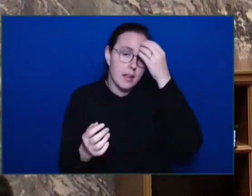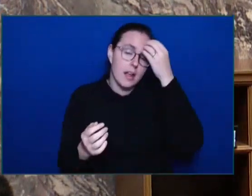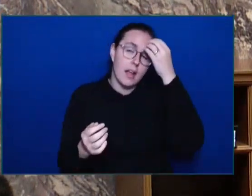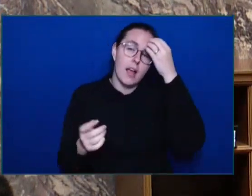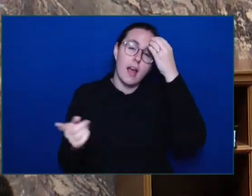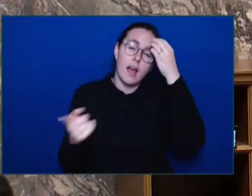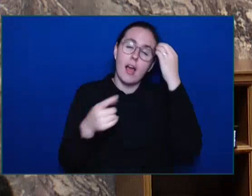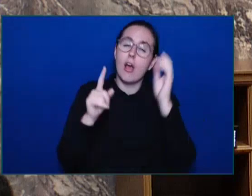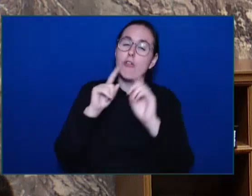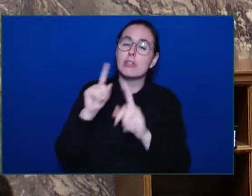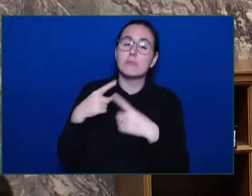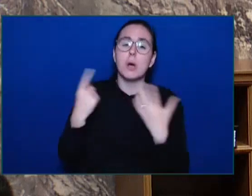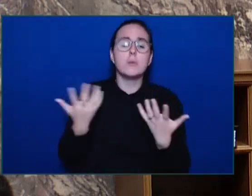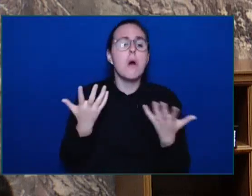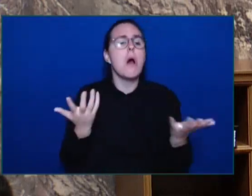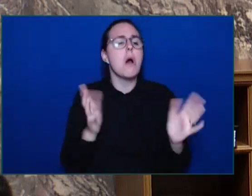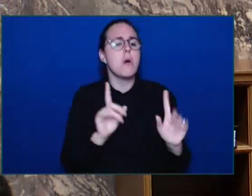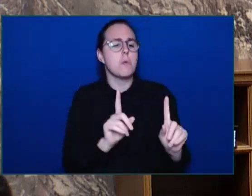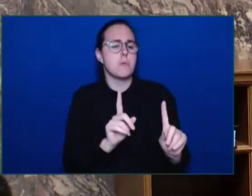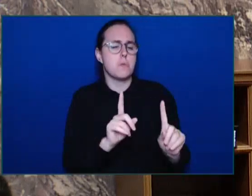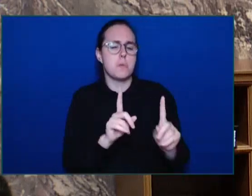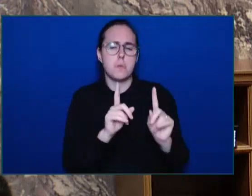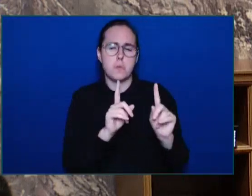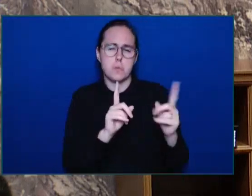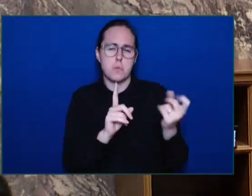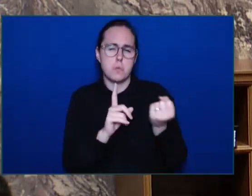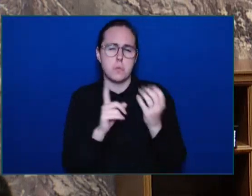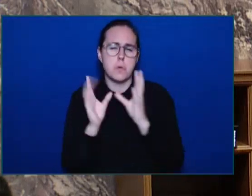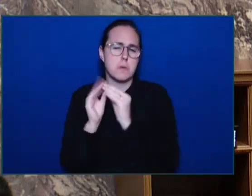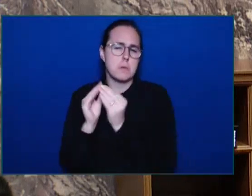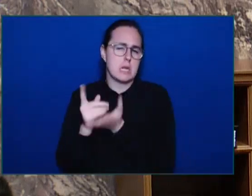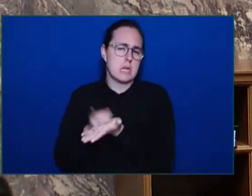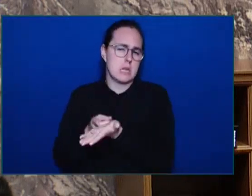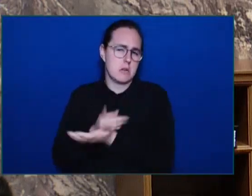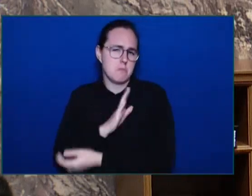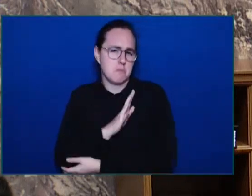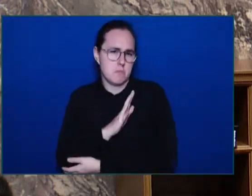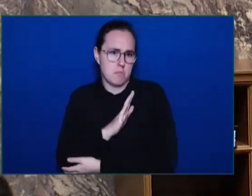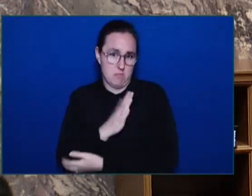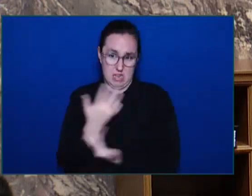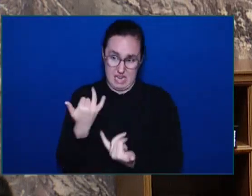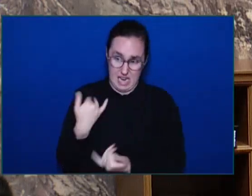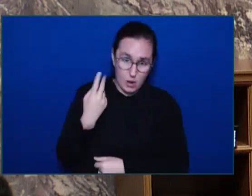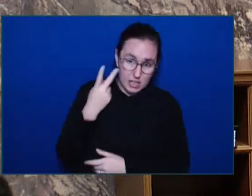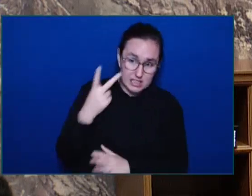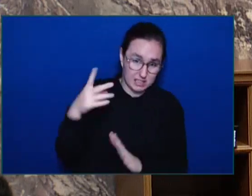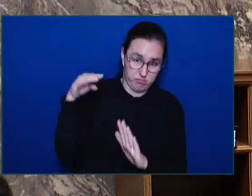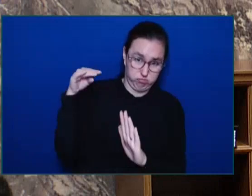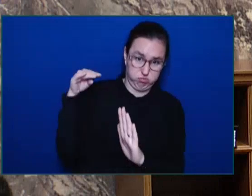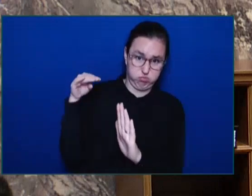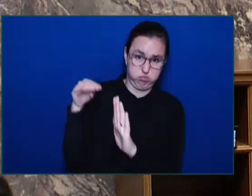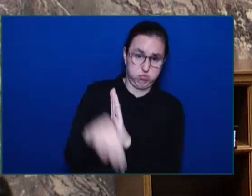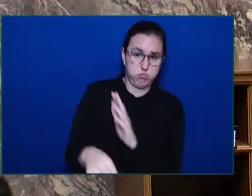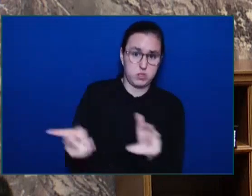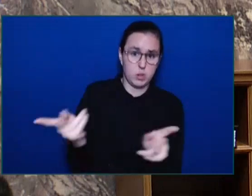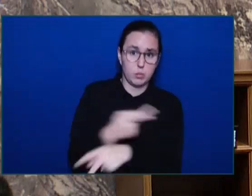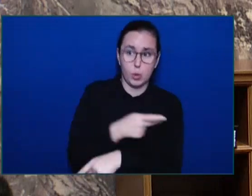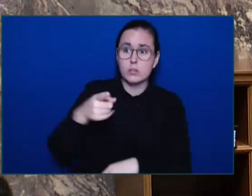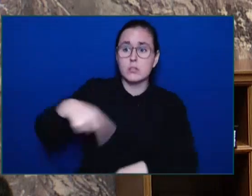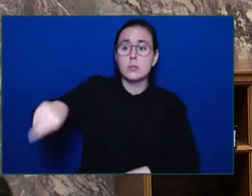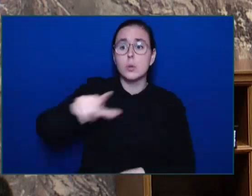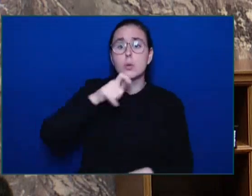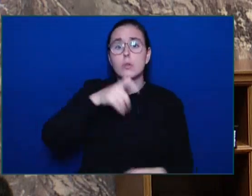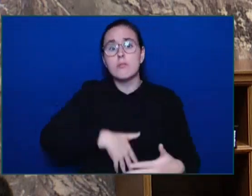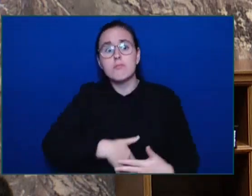has gotten worse, and expectant moms are increasingly filled with stress and fear and anxiety. And I want to quote just one.